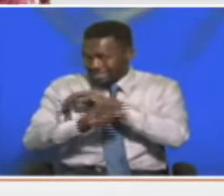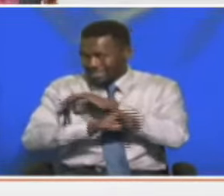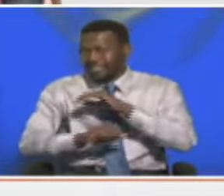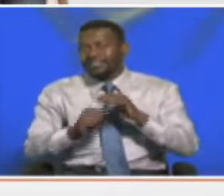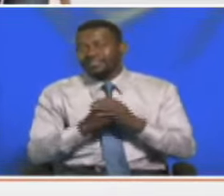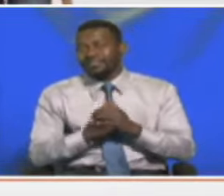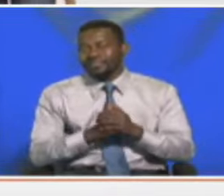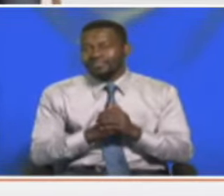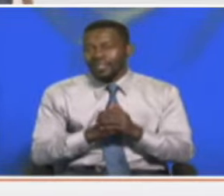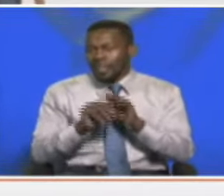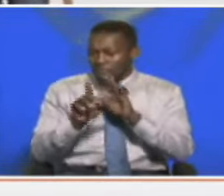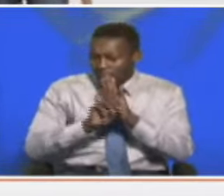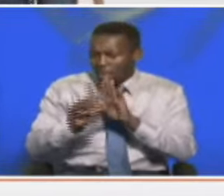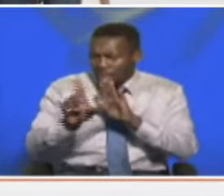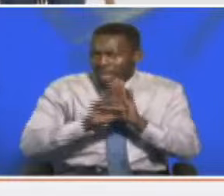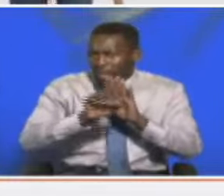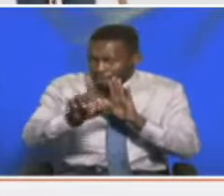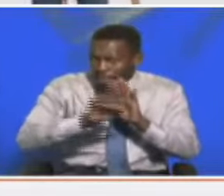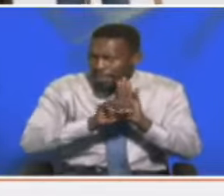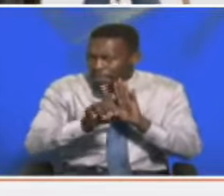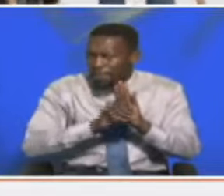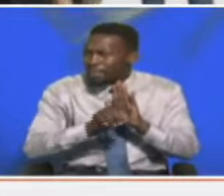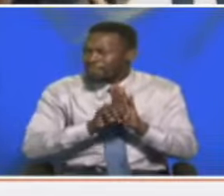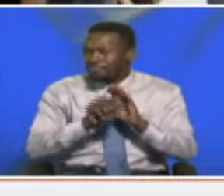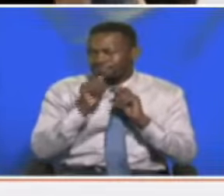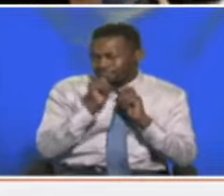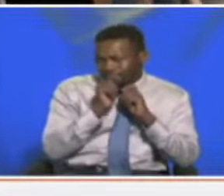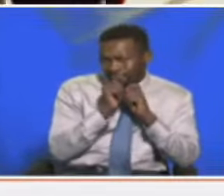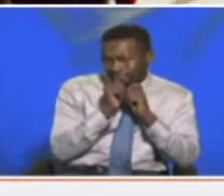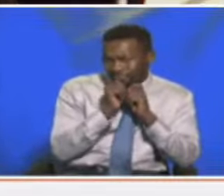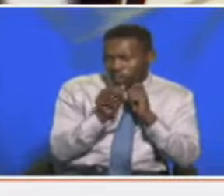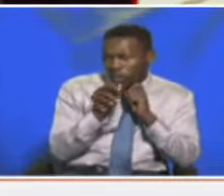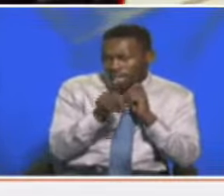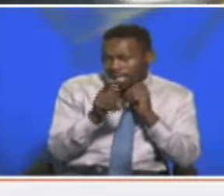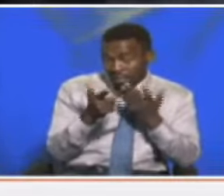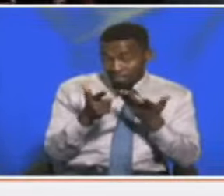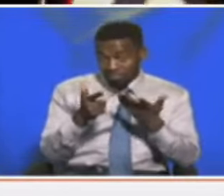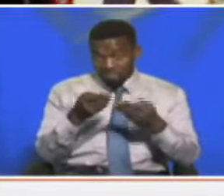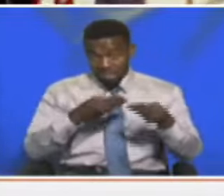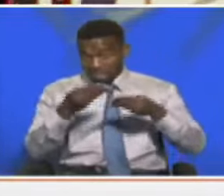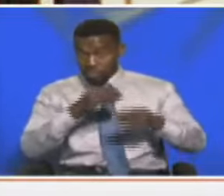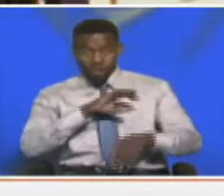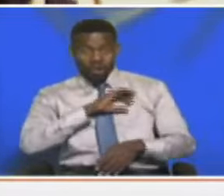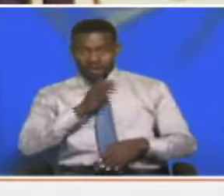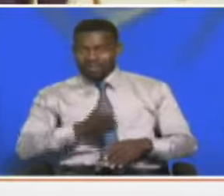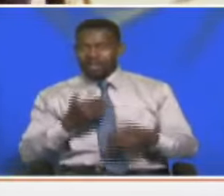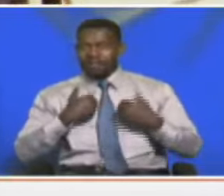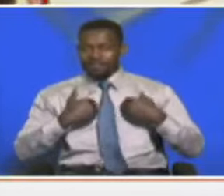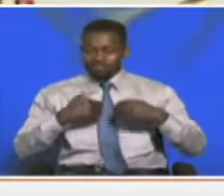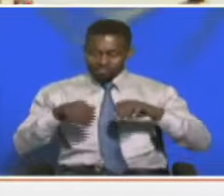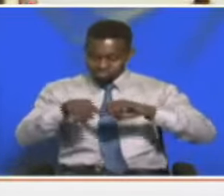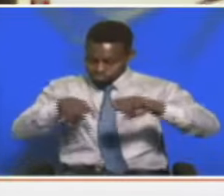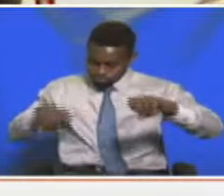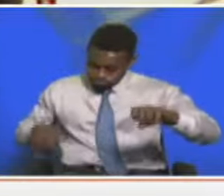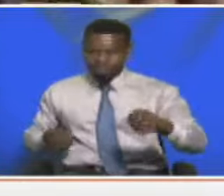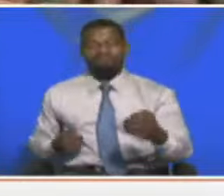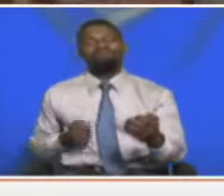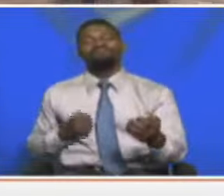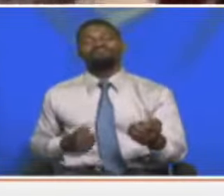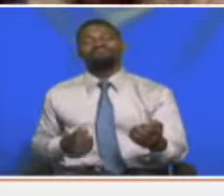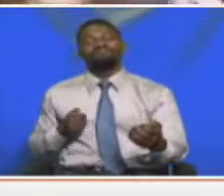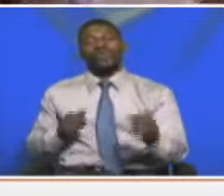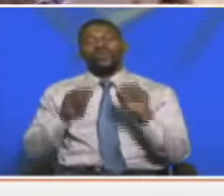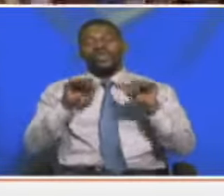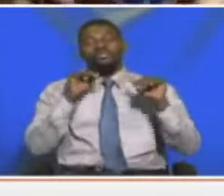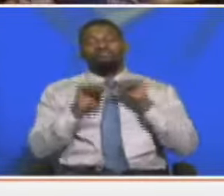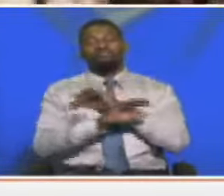The running battles only meant one thing to these traders, who resorted to using sticks to prevent their businesses from being looted. And with the help of police, the crowds